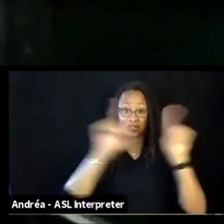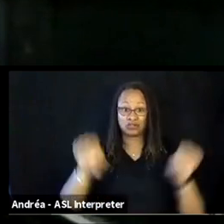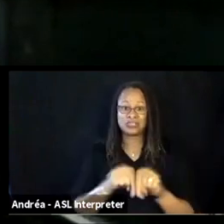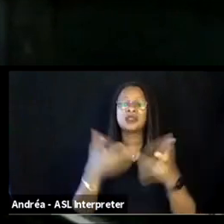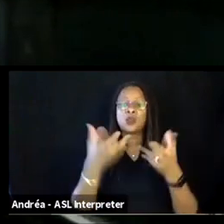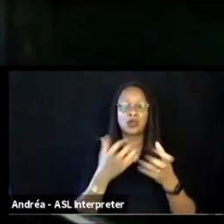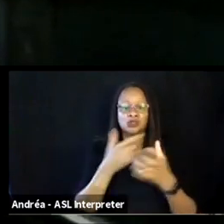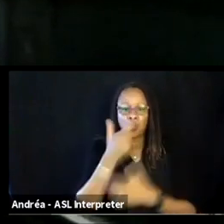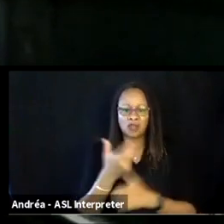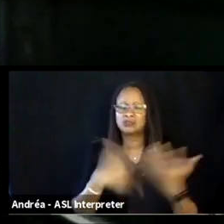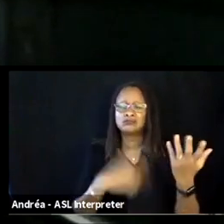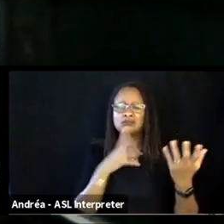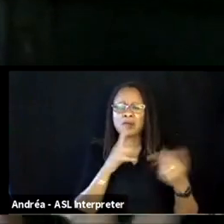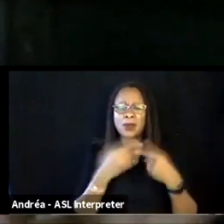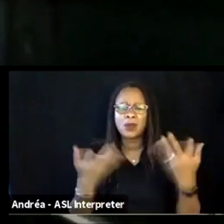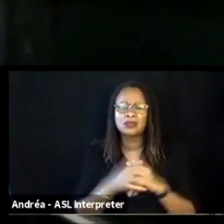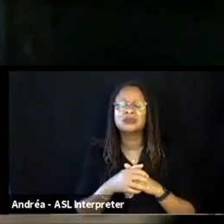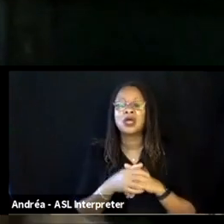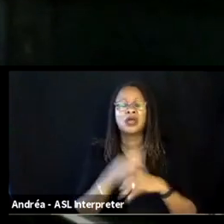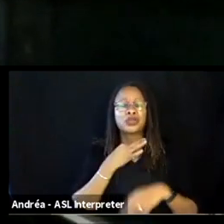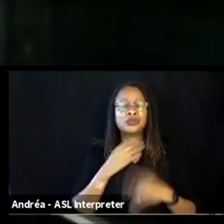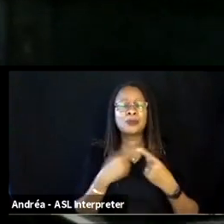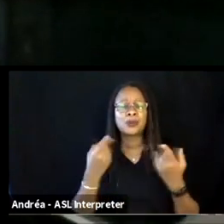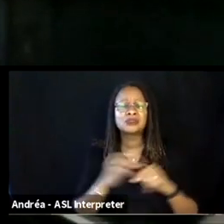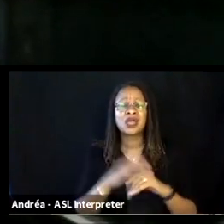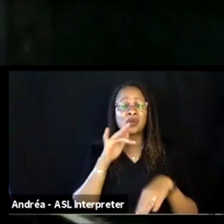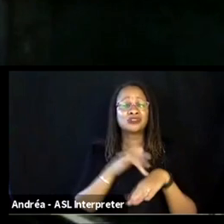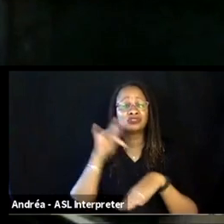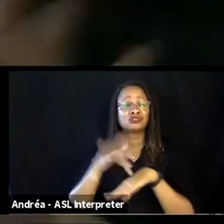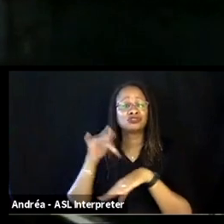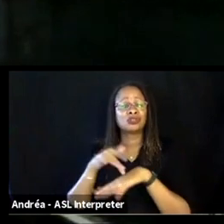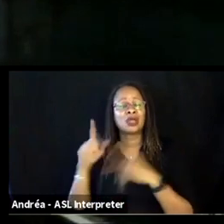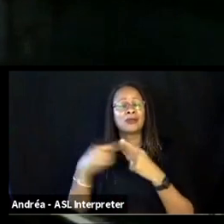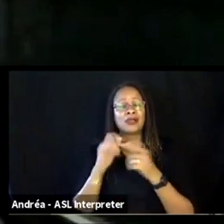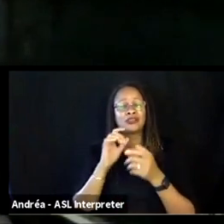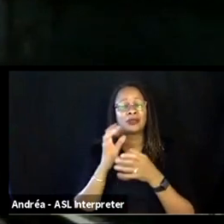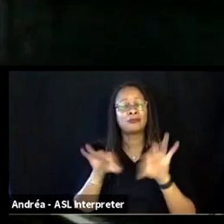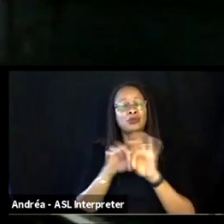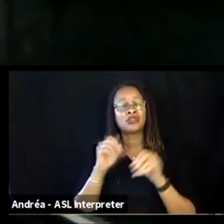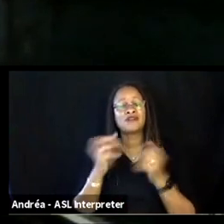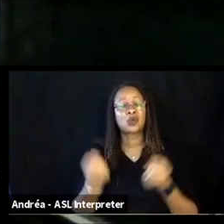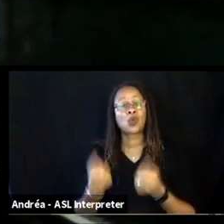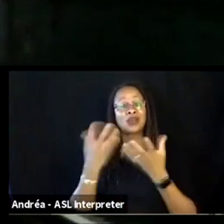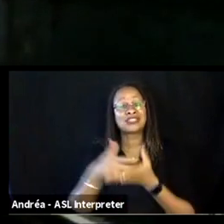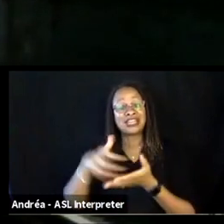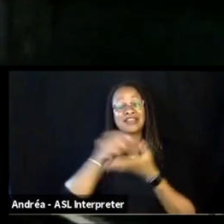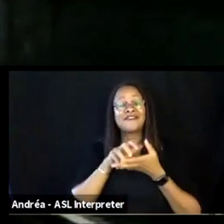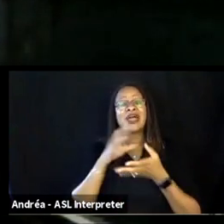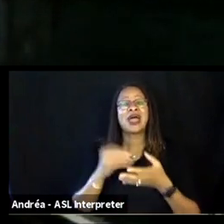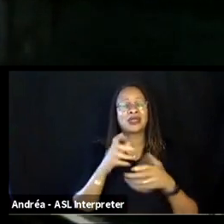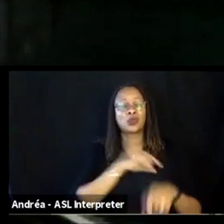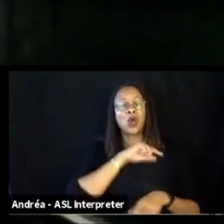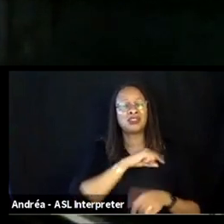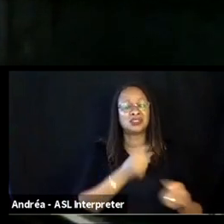watch. And we touched upon this a little bit around the importance of both quantitative and qualitative. So not